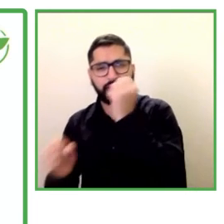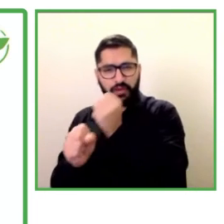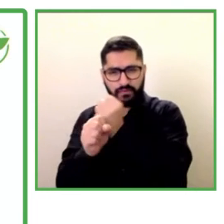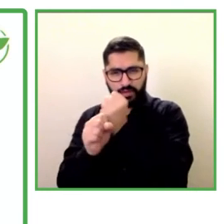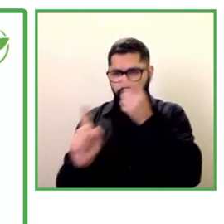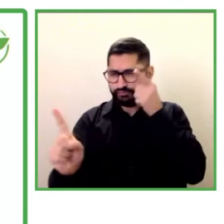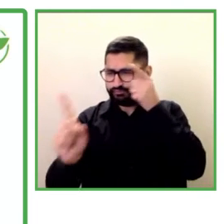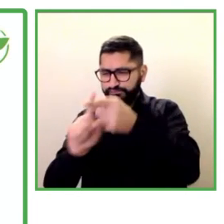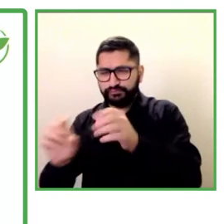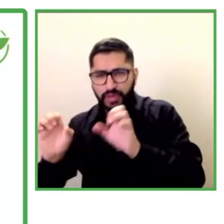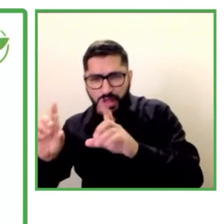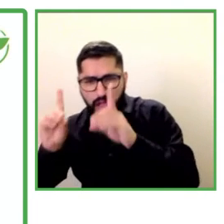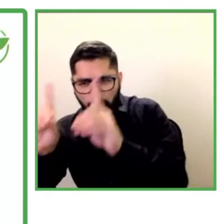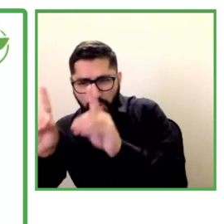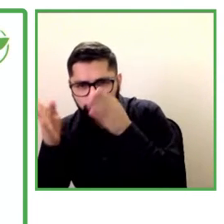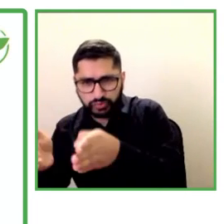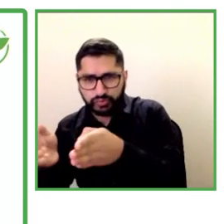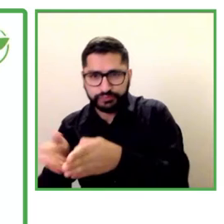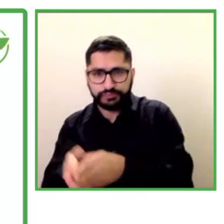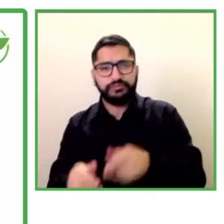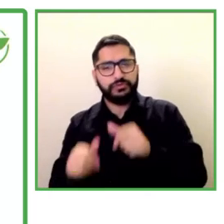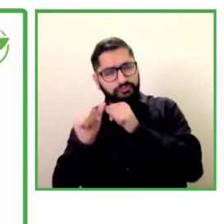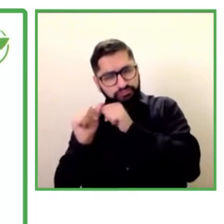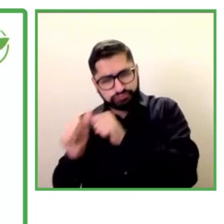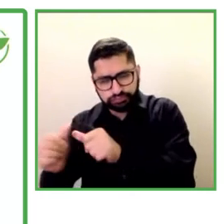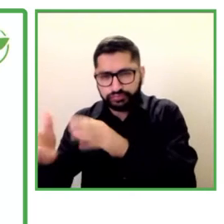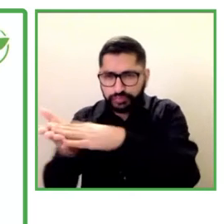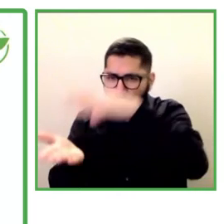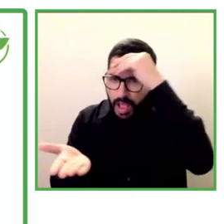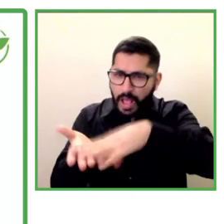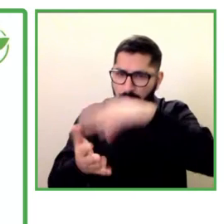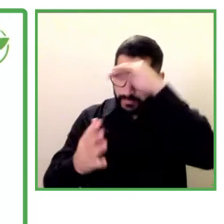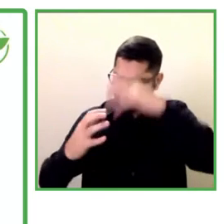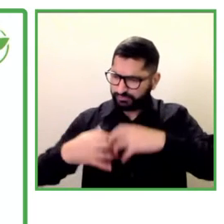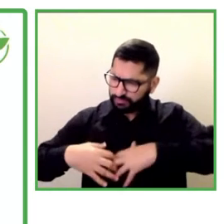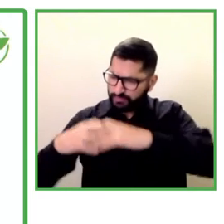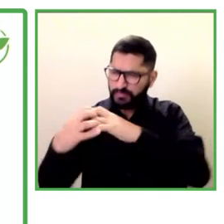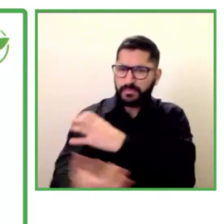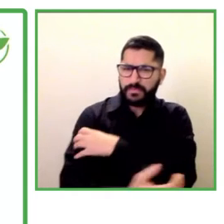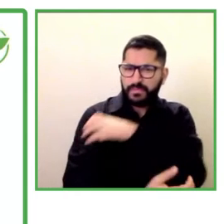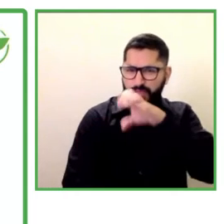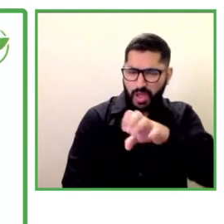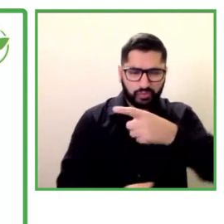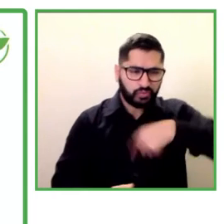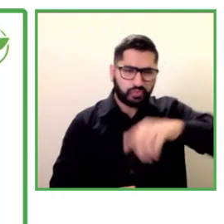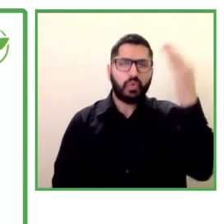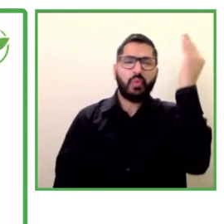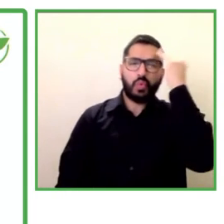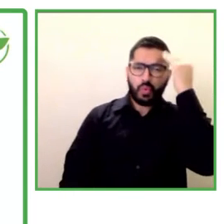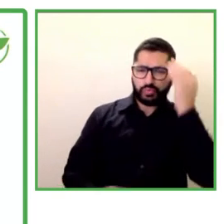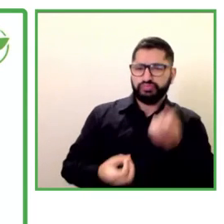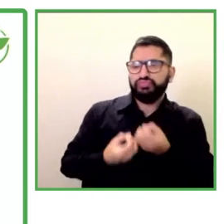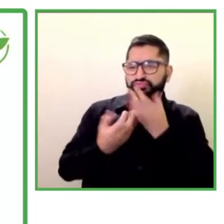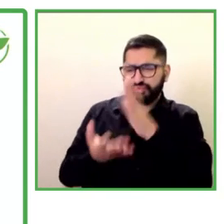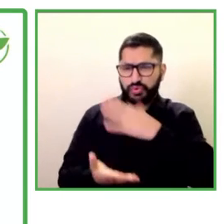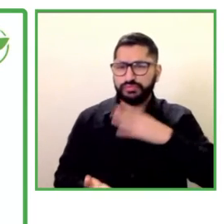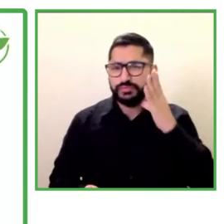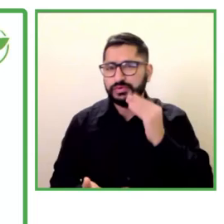help the companies to keep on being strengthened and to keep on knowing what they're doing. We're talking about companies that have more